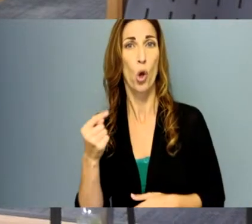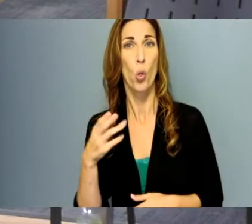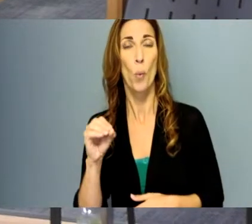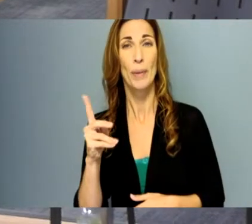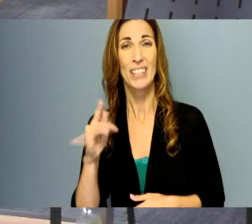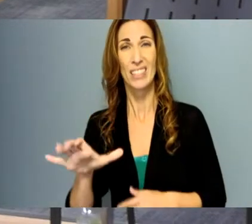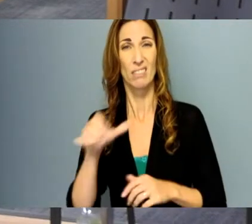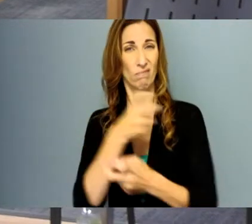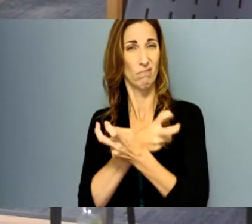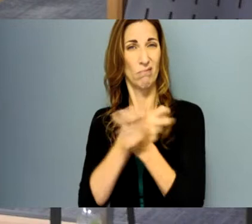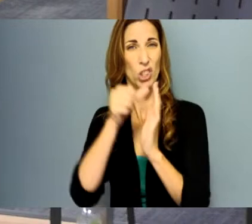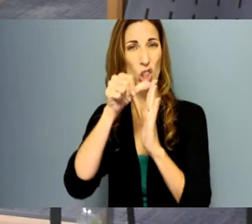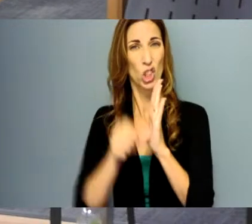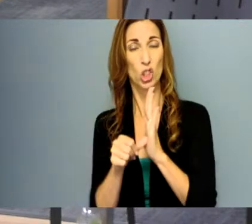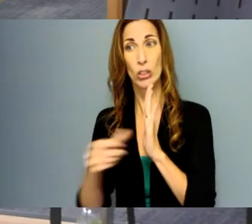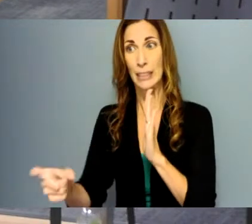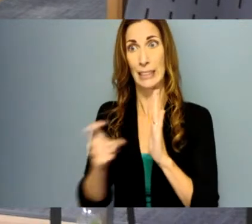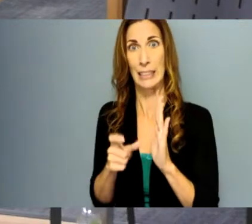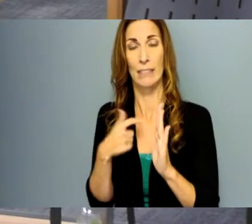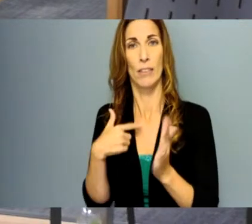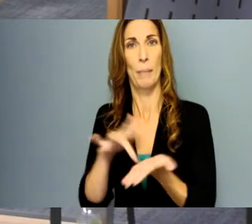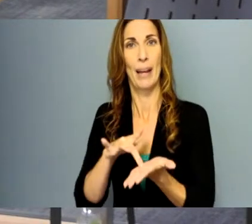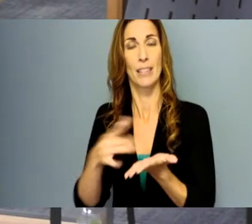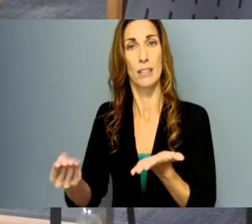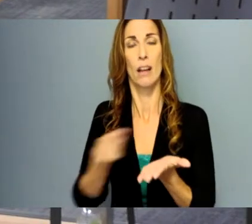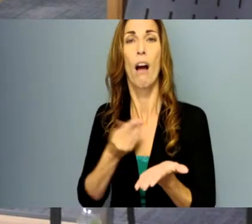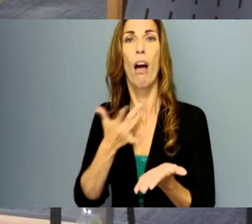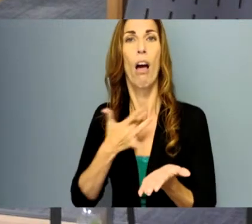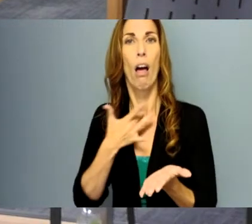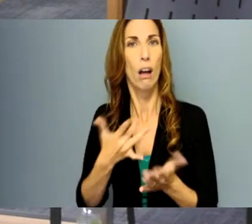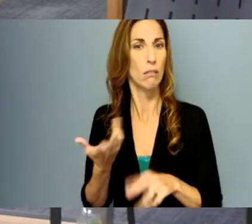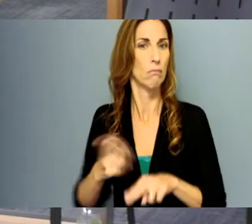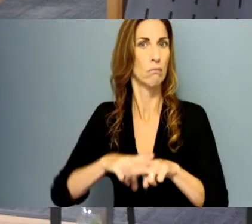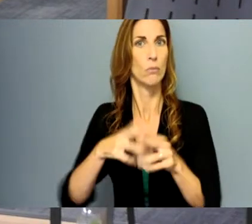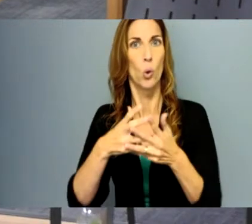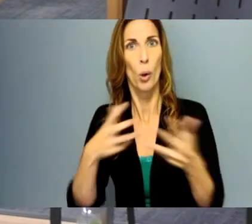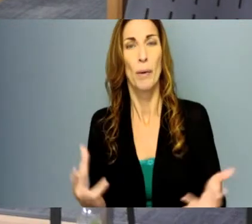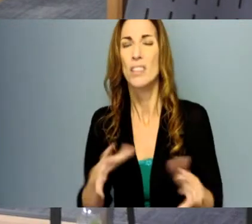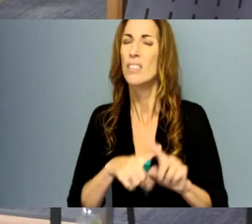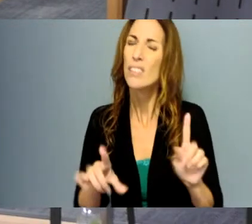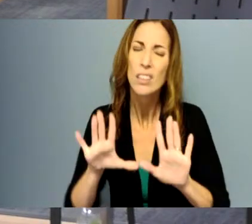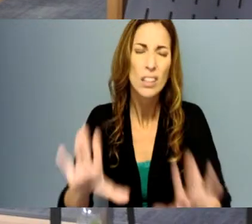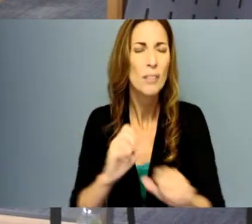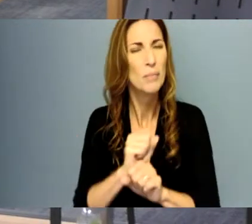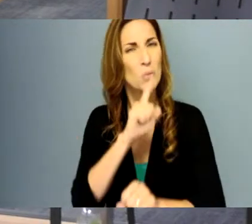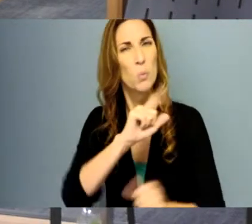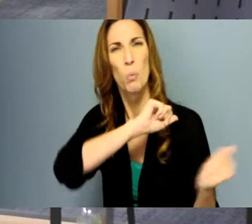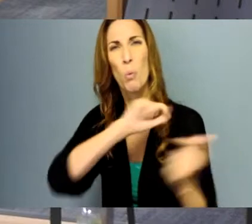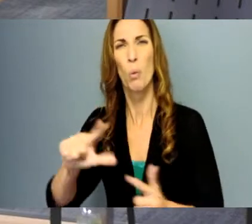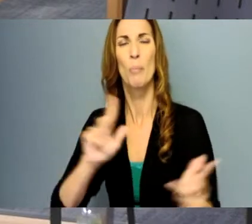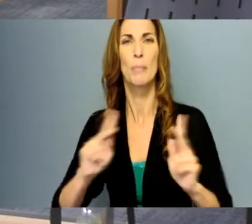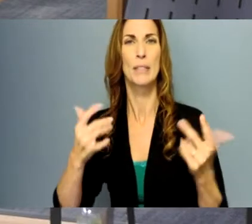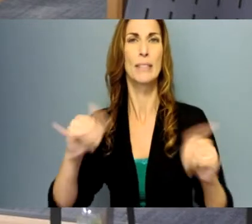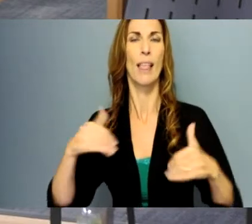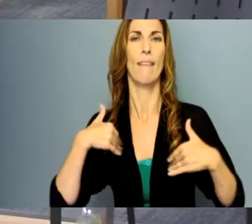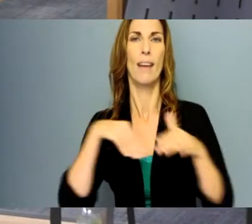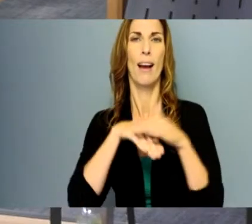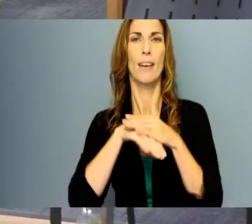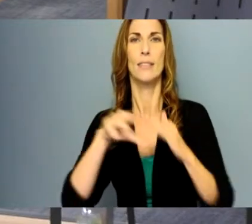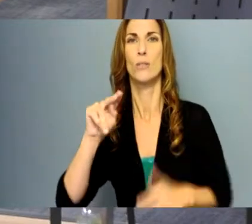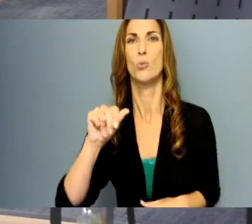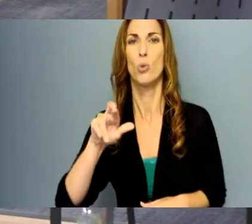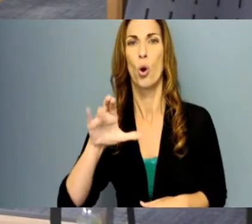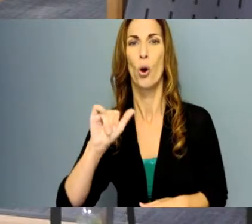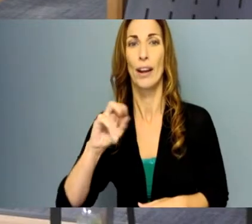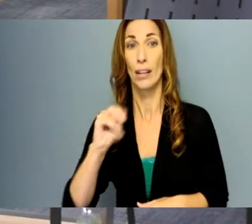is prescribed an opioid. It can be a mistaken overdose, but we want to make sure that everyone has access. And so we provide